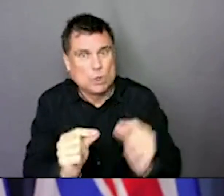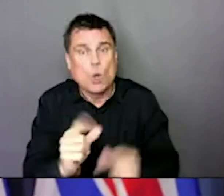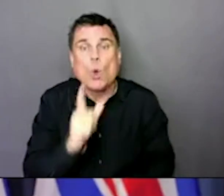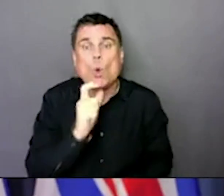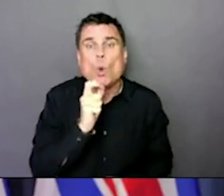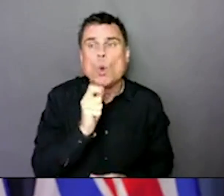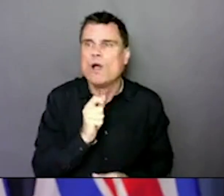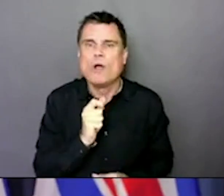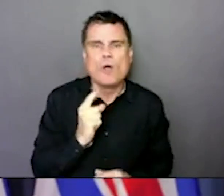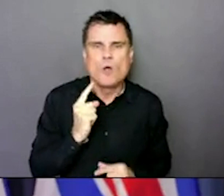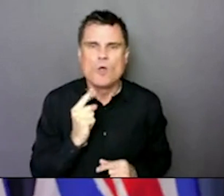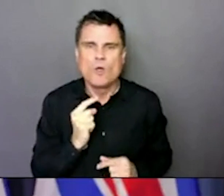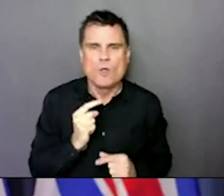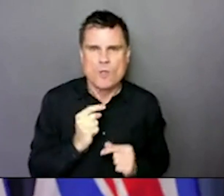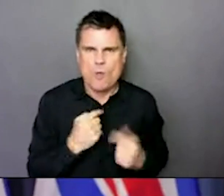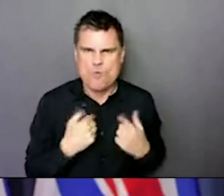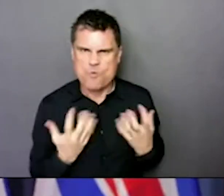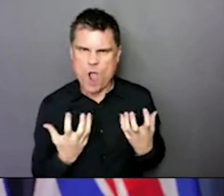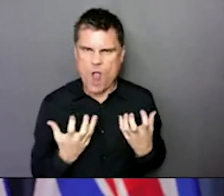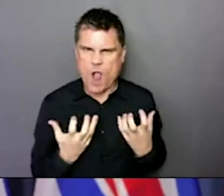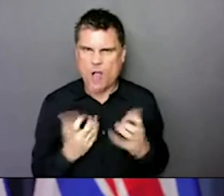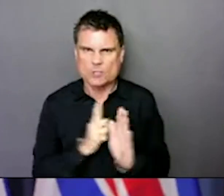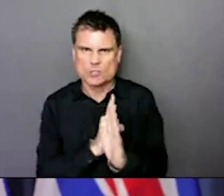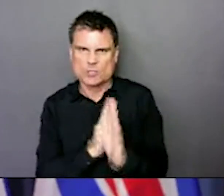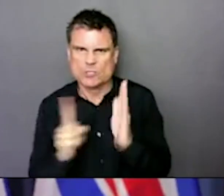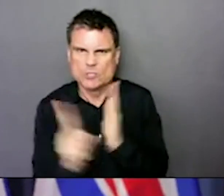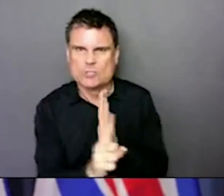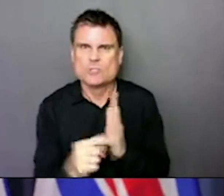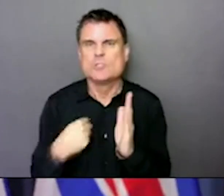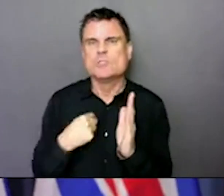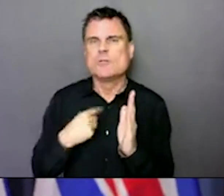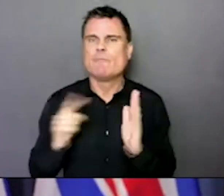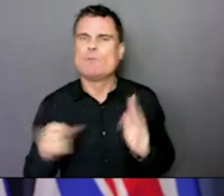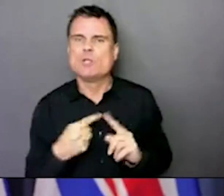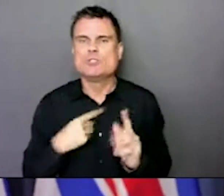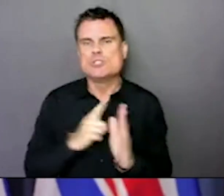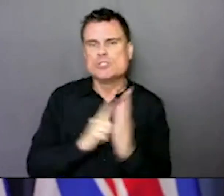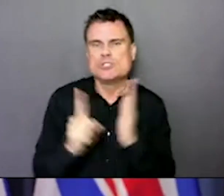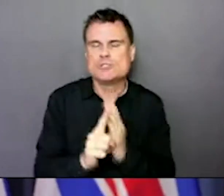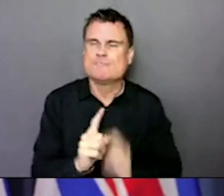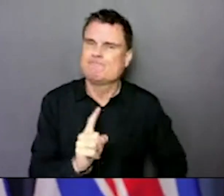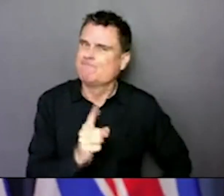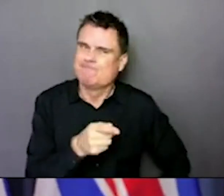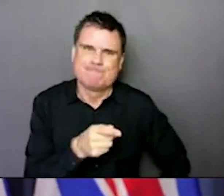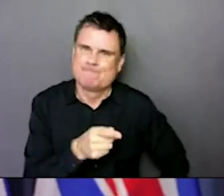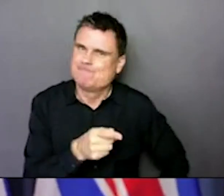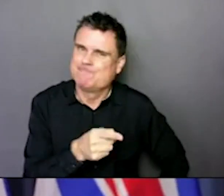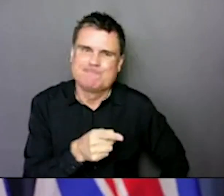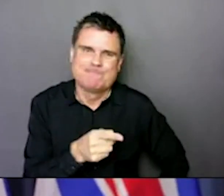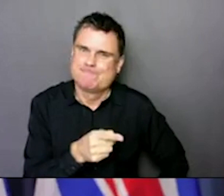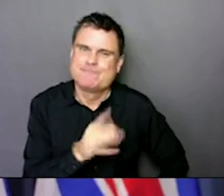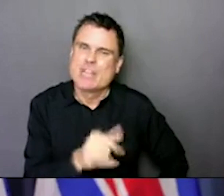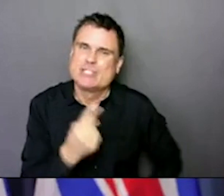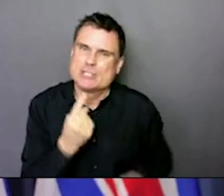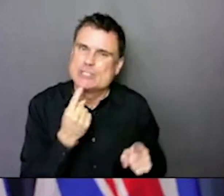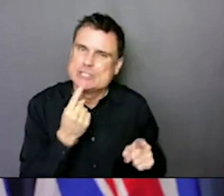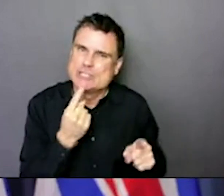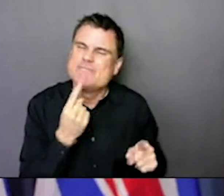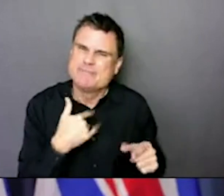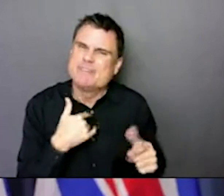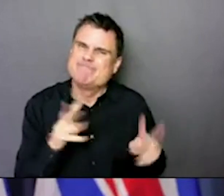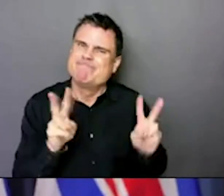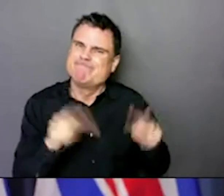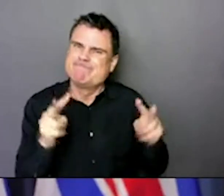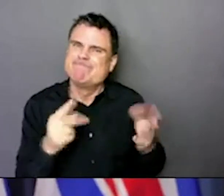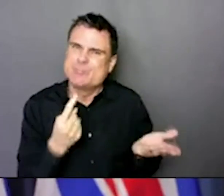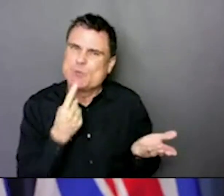jump ahead of others who are a higher priority, that's profoundly disappointing. And we're going to work as hard as we can to avoid that,